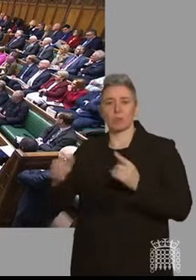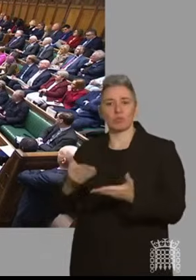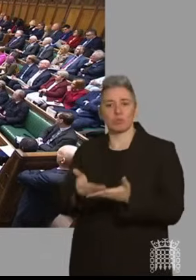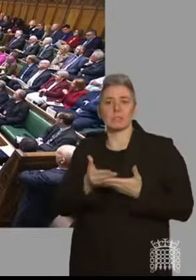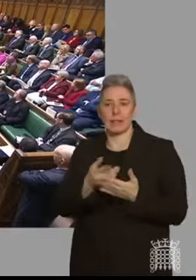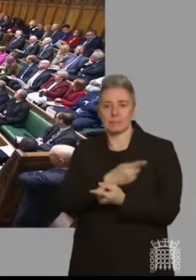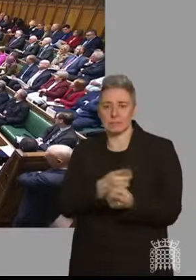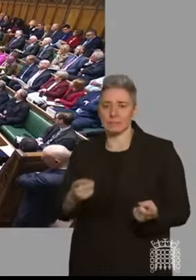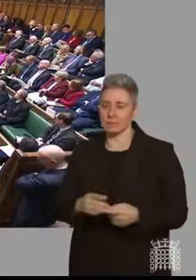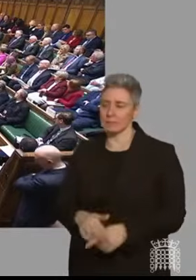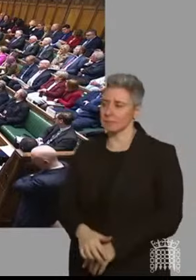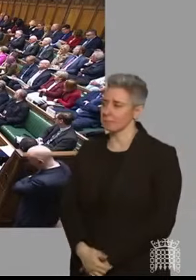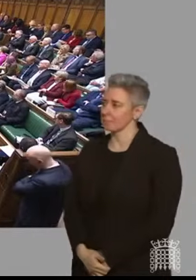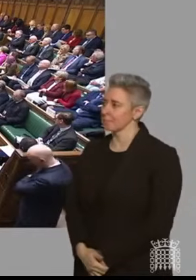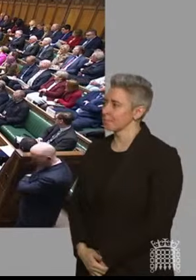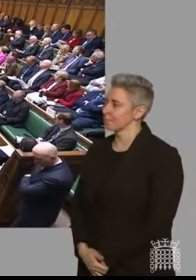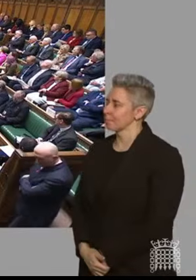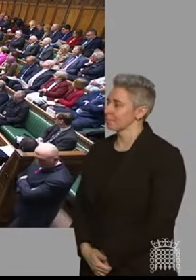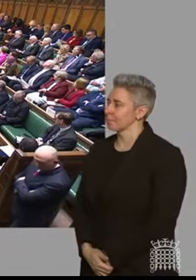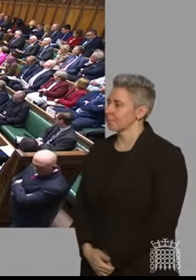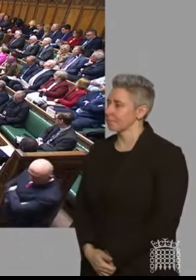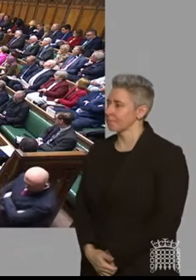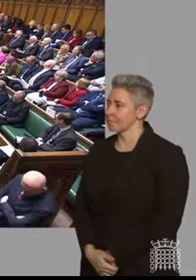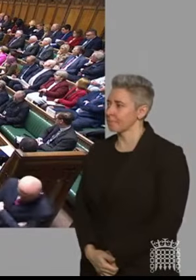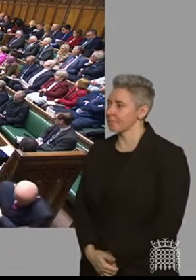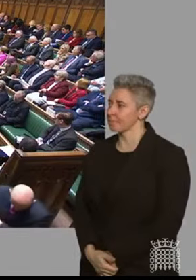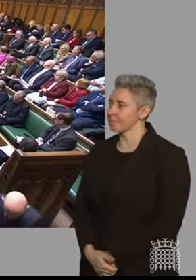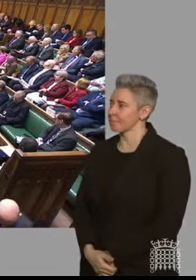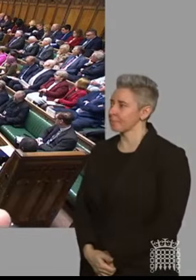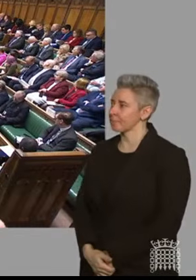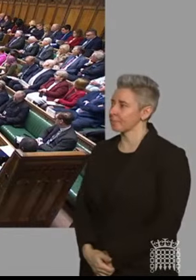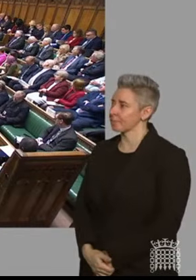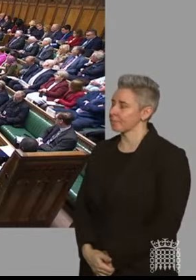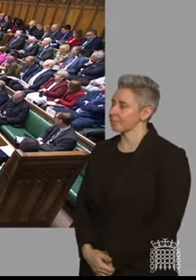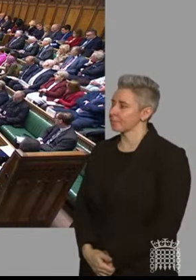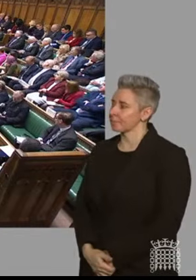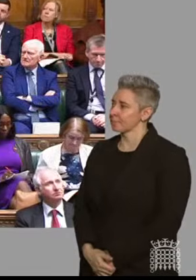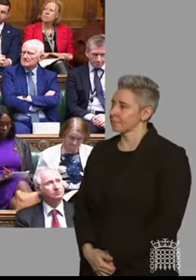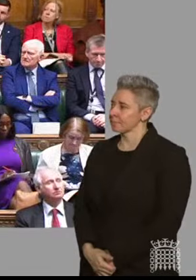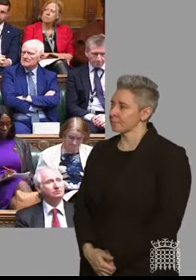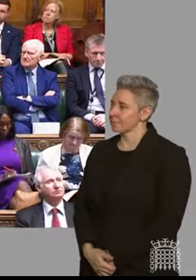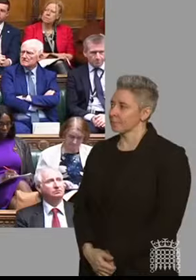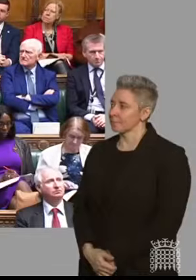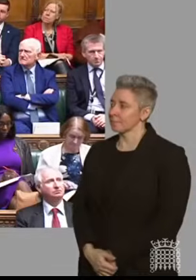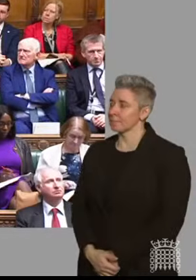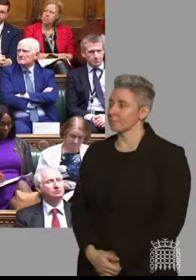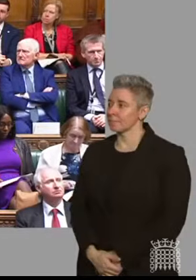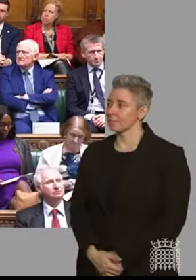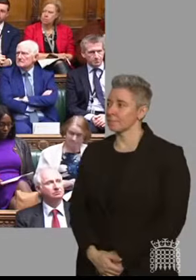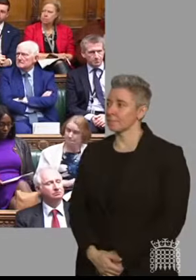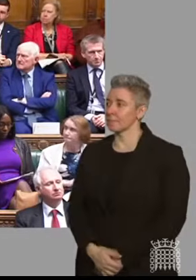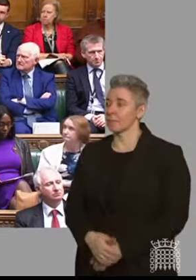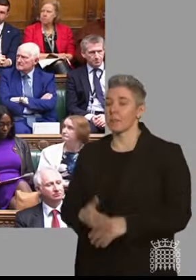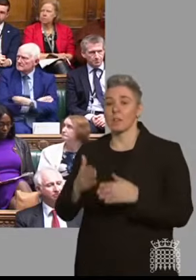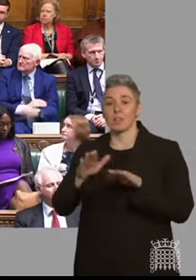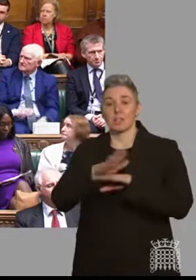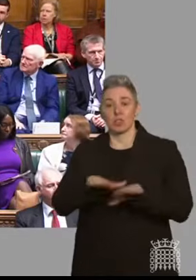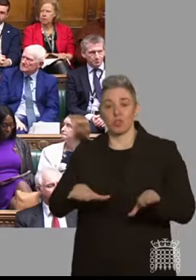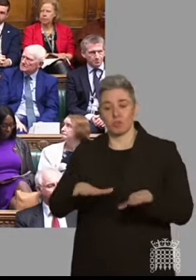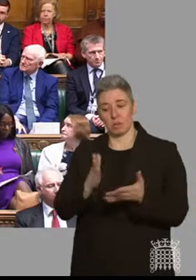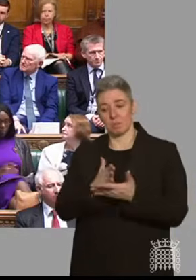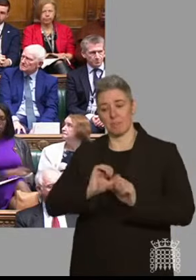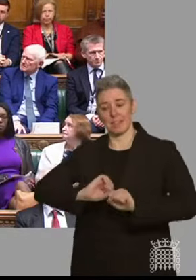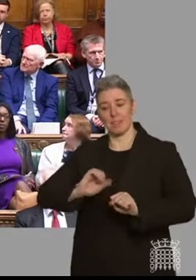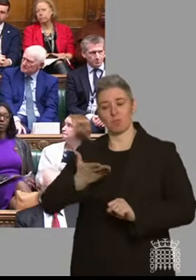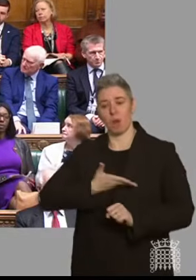Thank you, Mr. Speaker. Children deserve the right to breathe clean air. However, many schools are in areas with high levels of